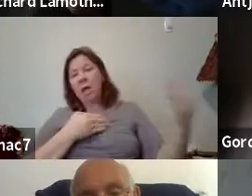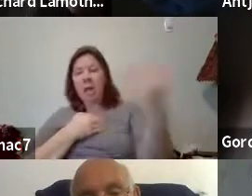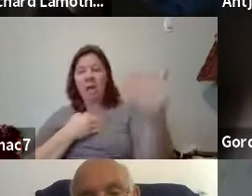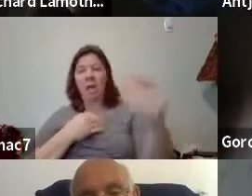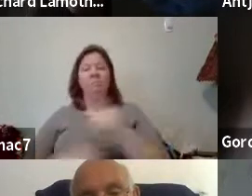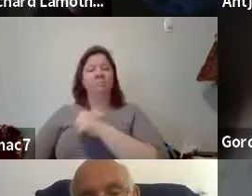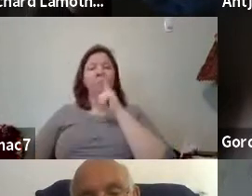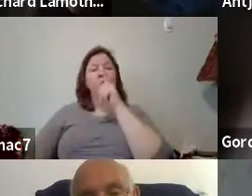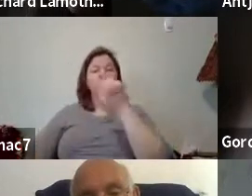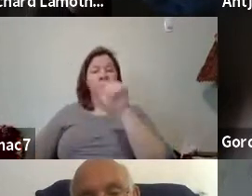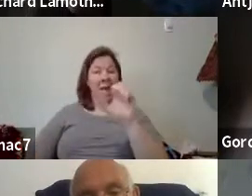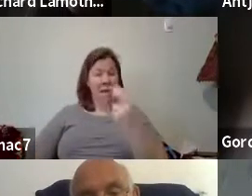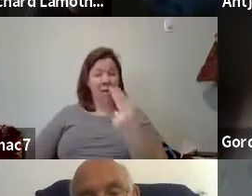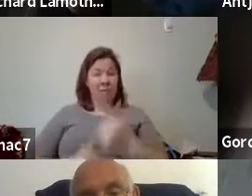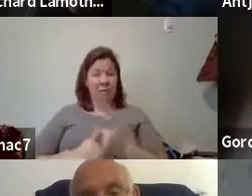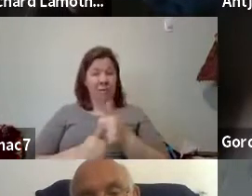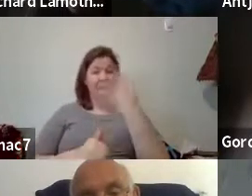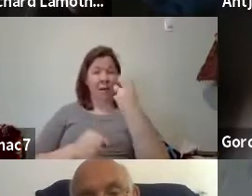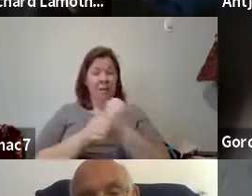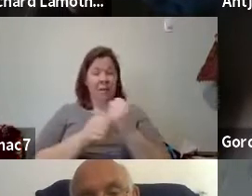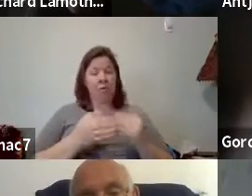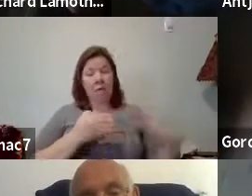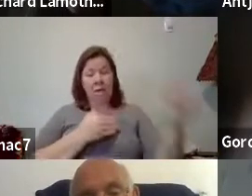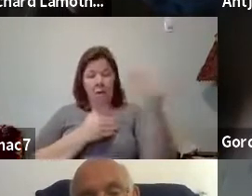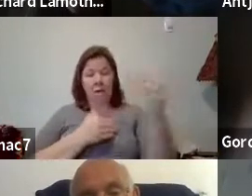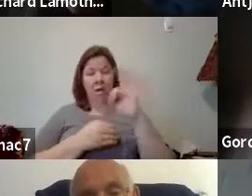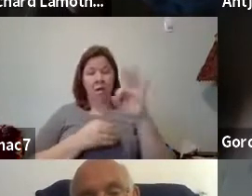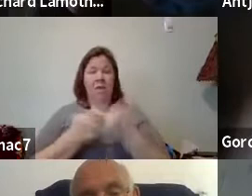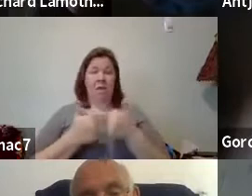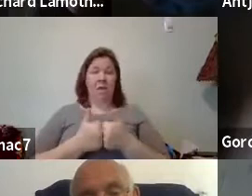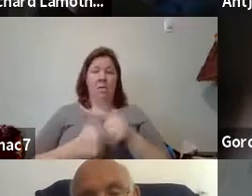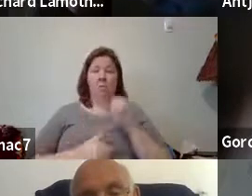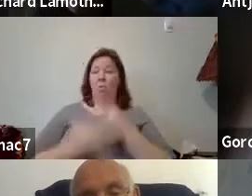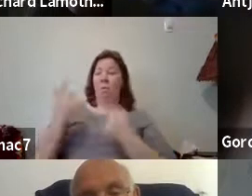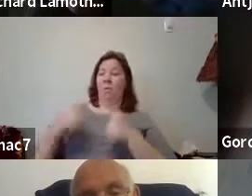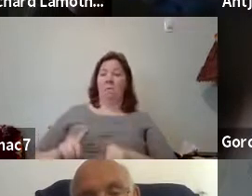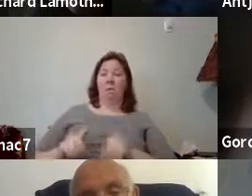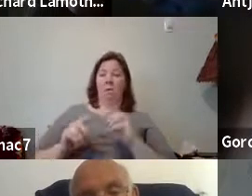true. So I'm here to verify that statement that we are 5 years ahead of the trends.